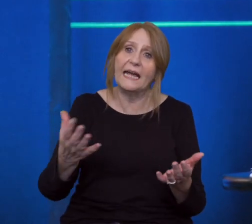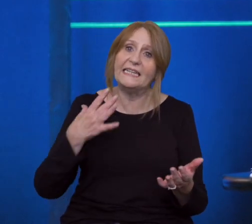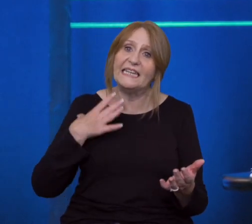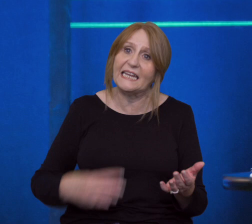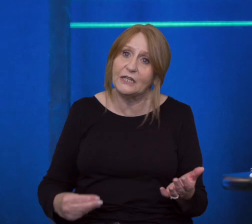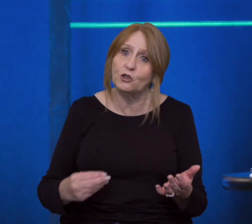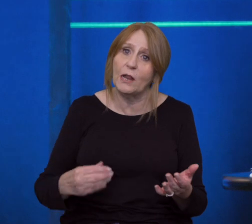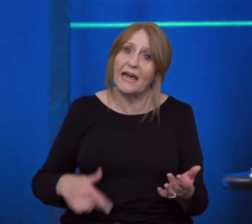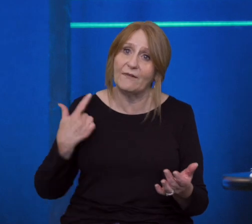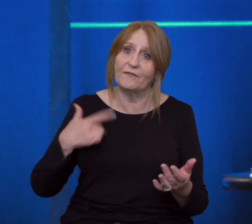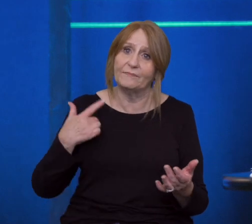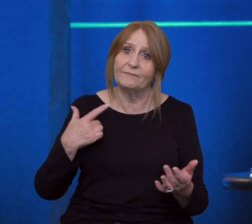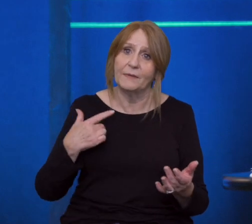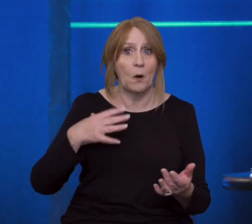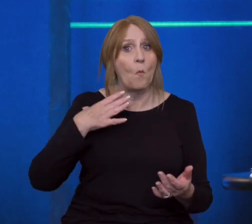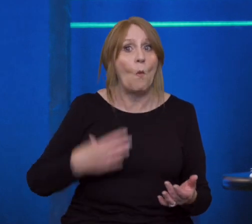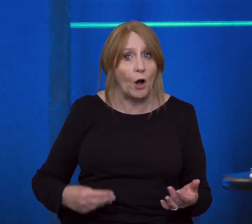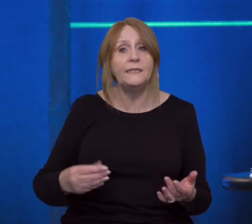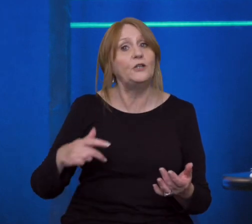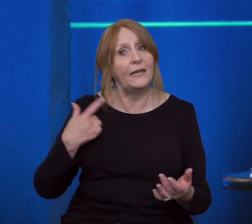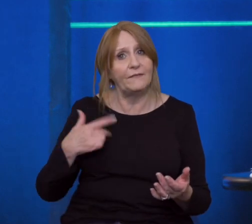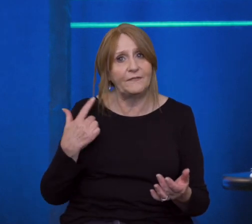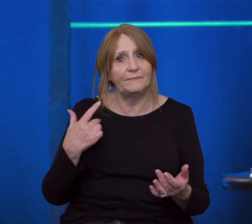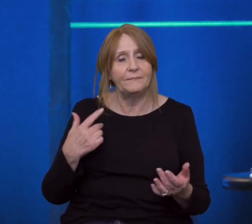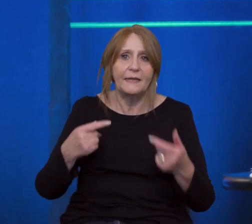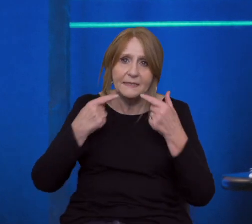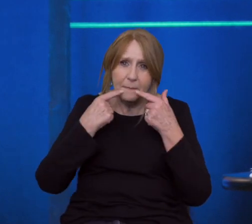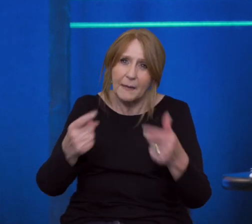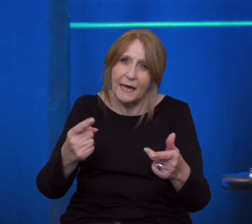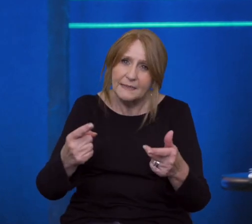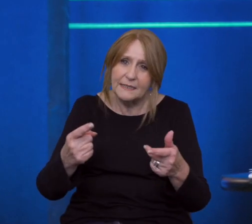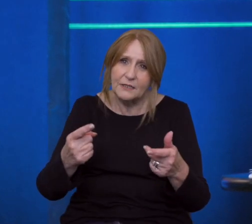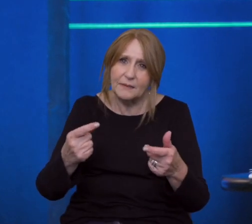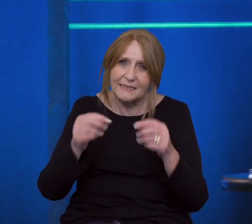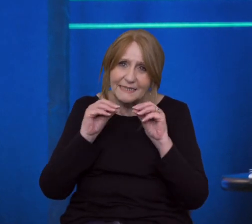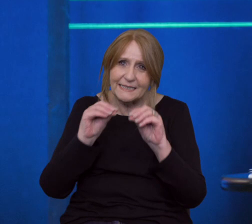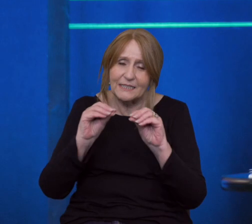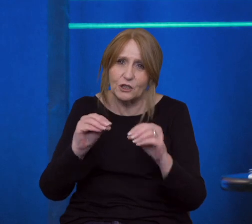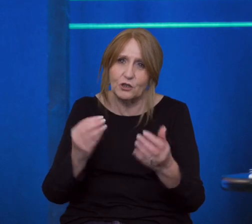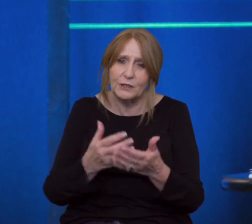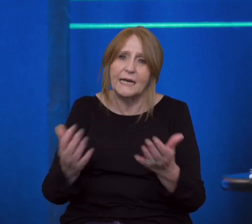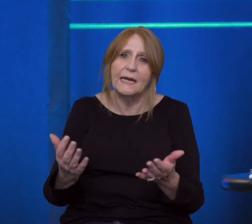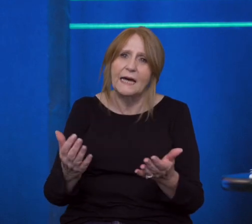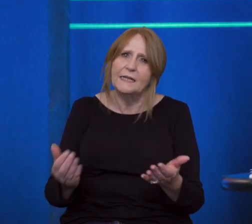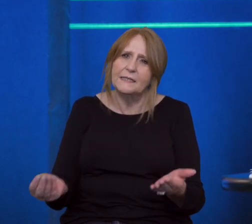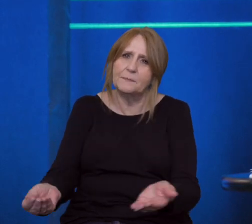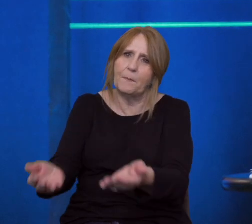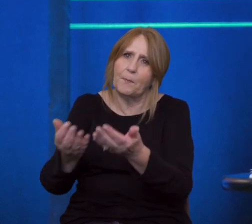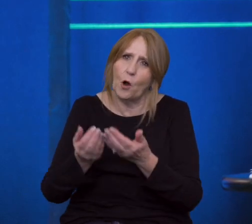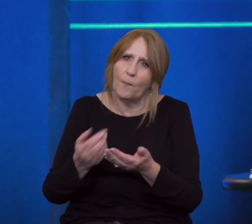that I'm bringing you today has brought me great comfort so many times and so many